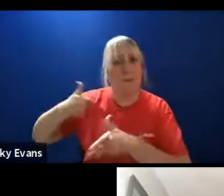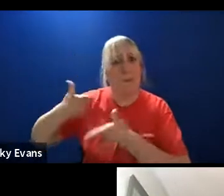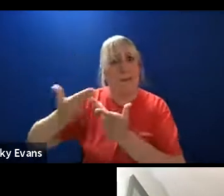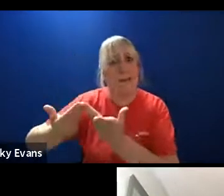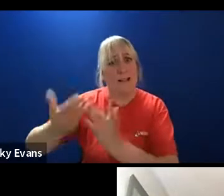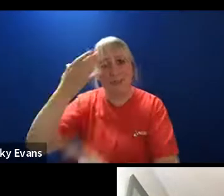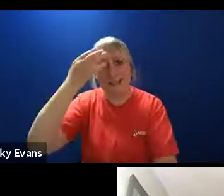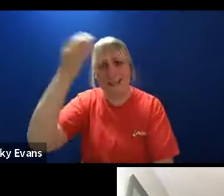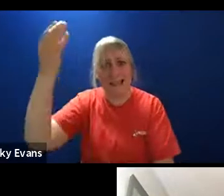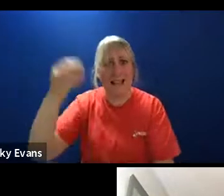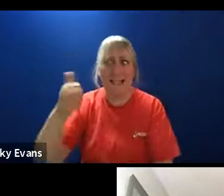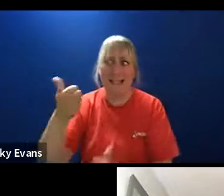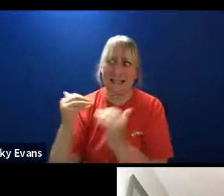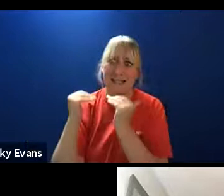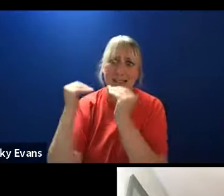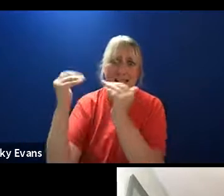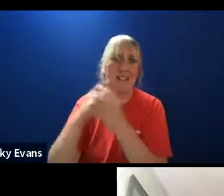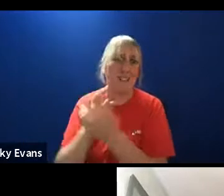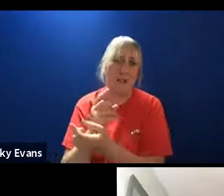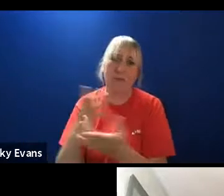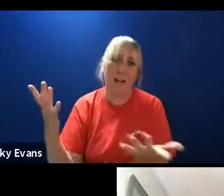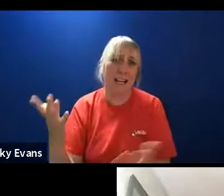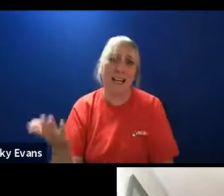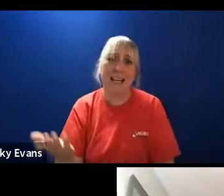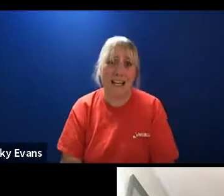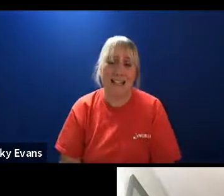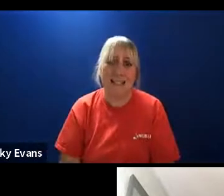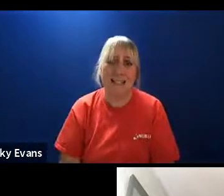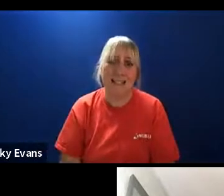so it's free for everybody from